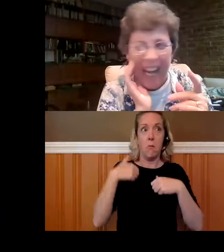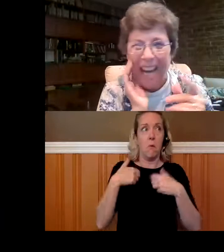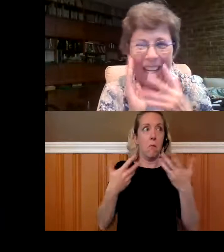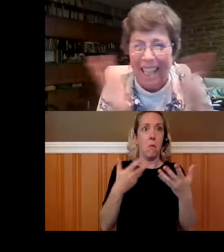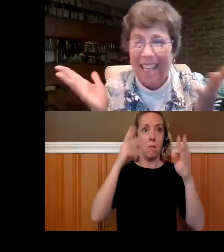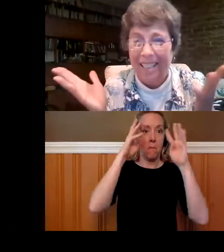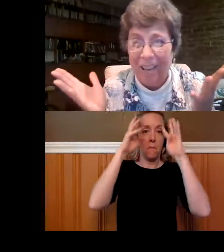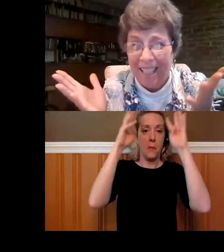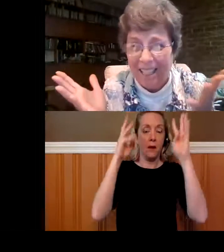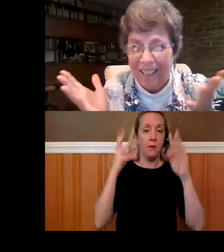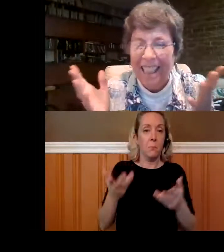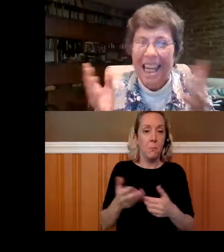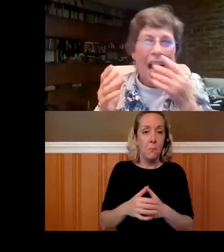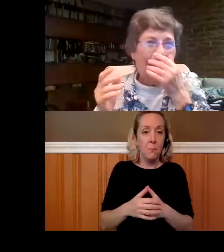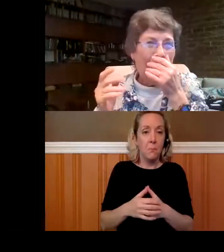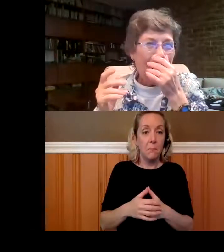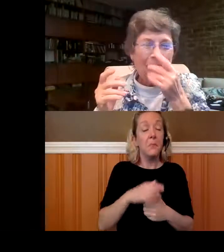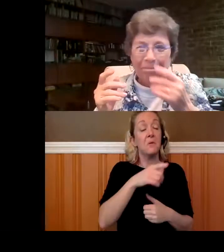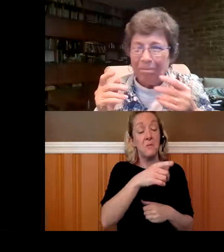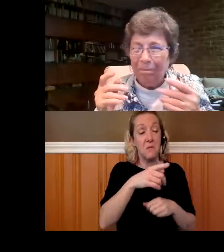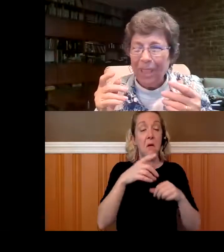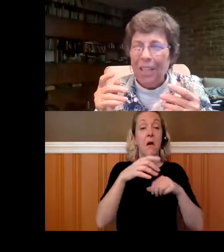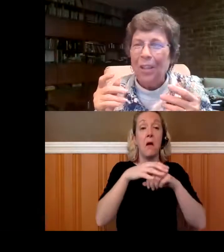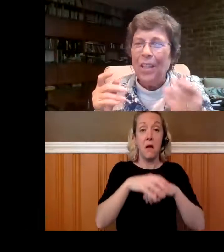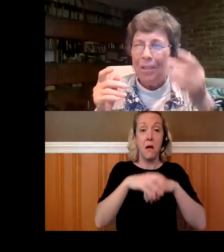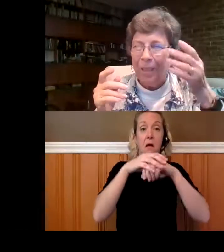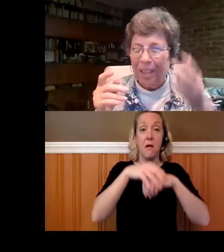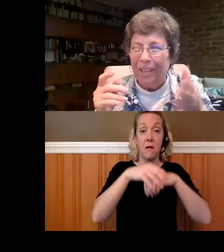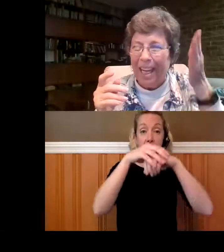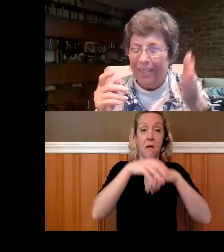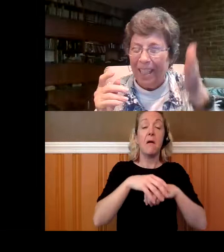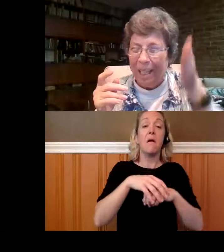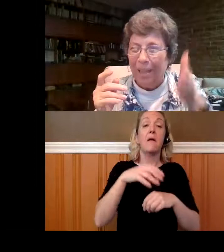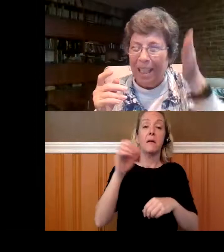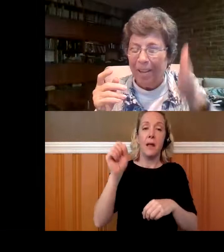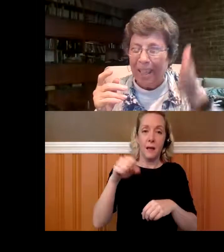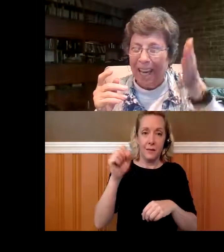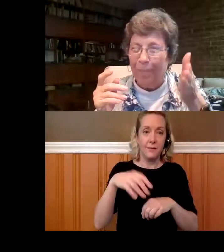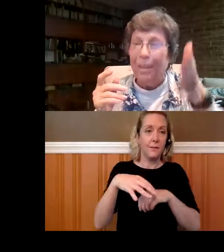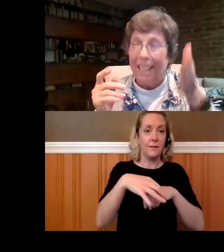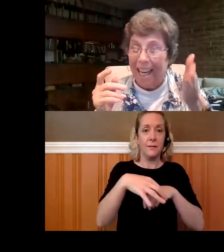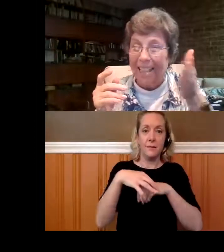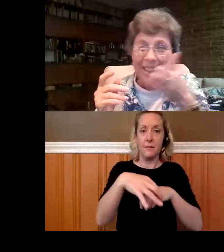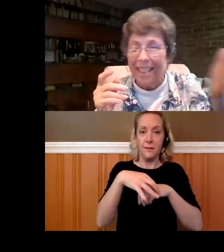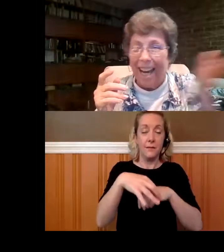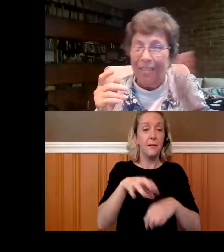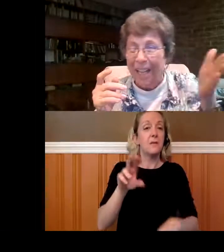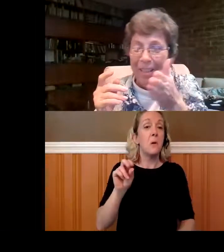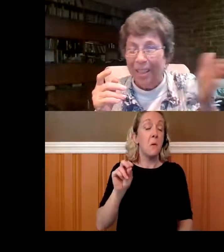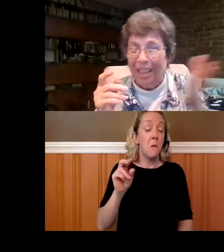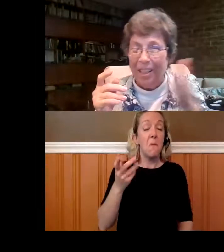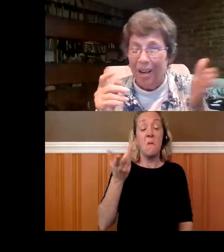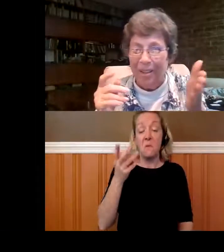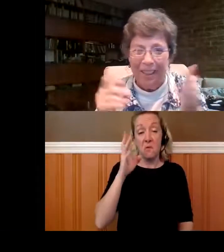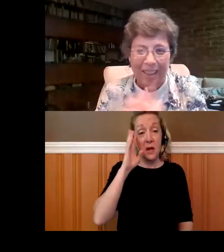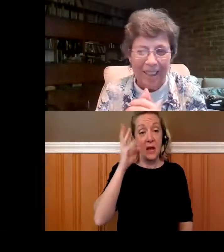it. So I thought that was very creative. Yes, up and down in the hand means yes, and sideways means no. So very, very